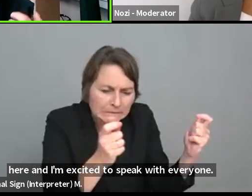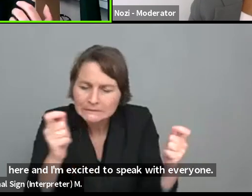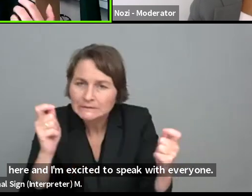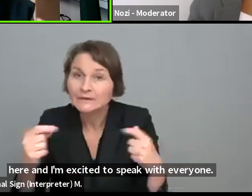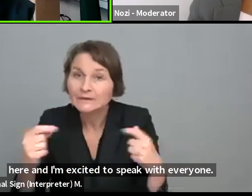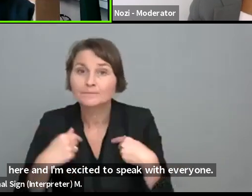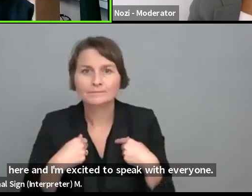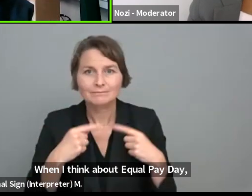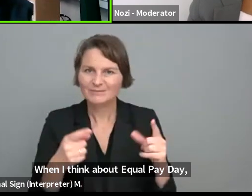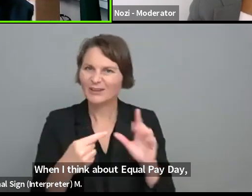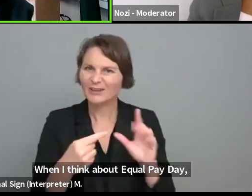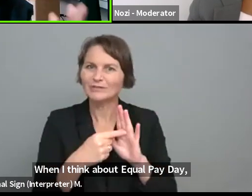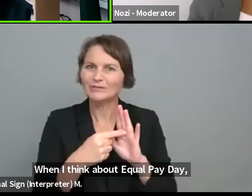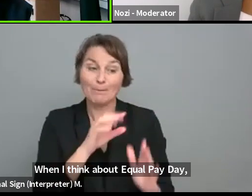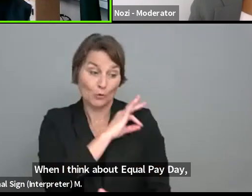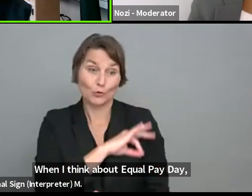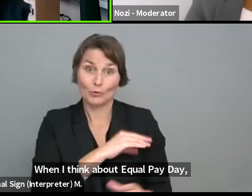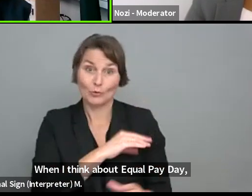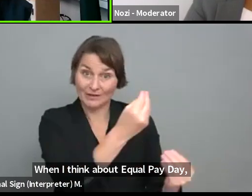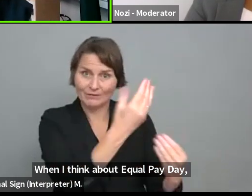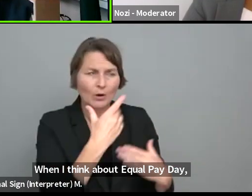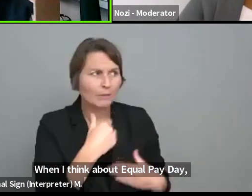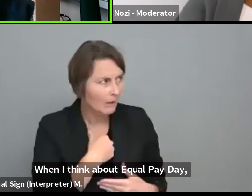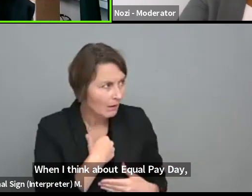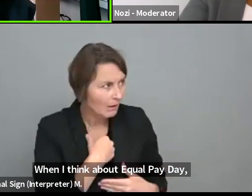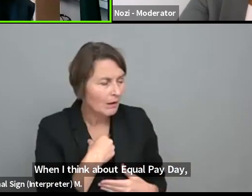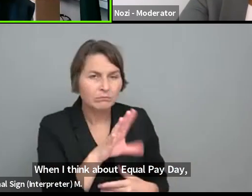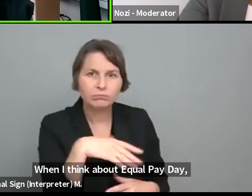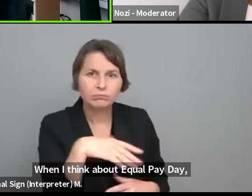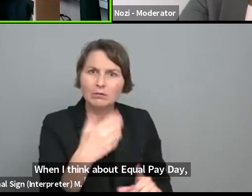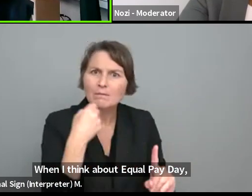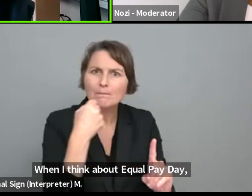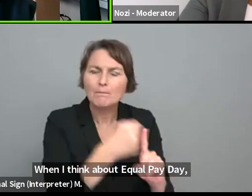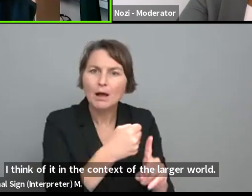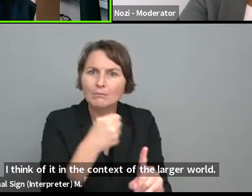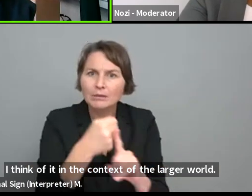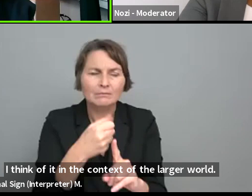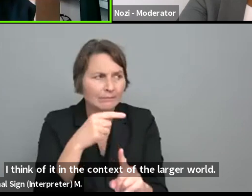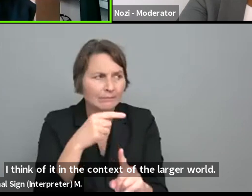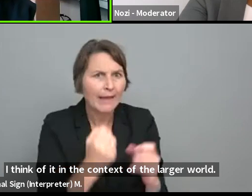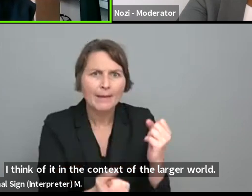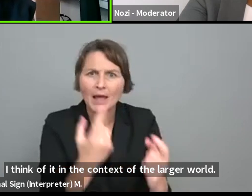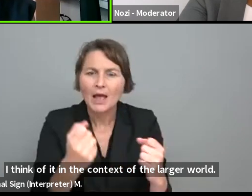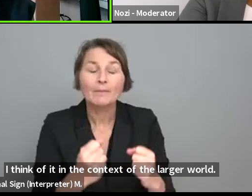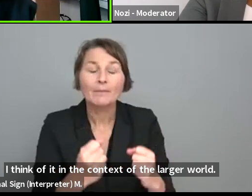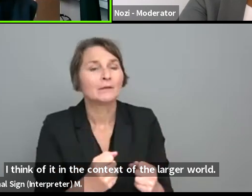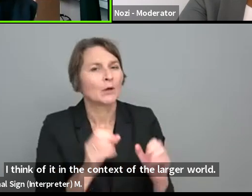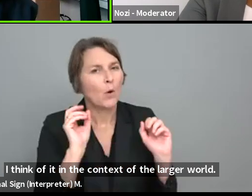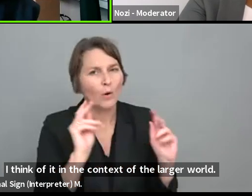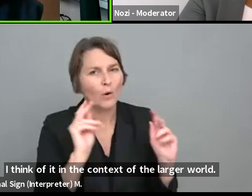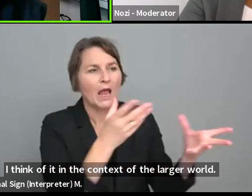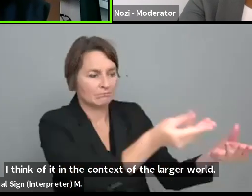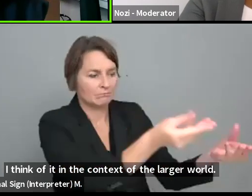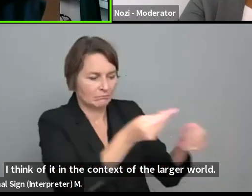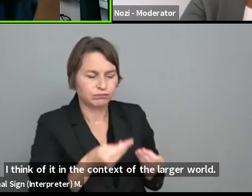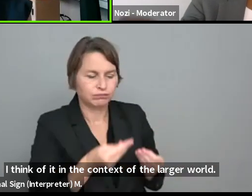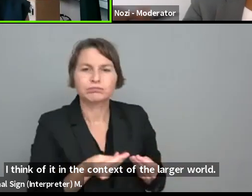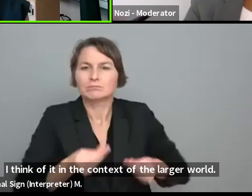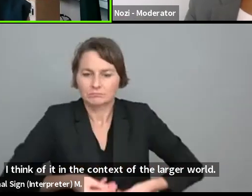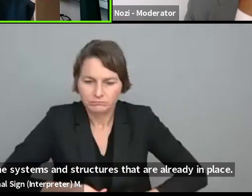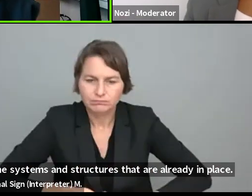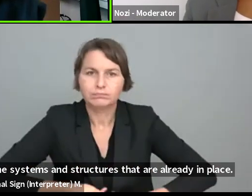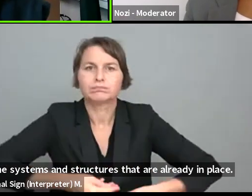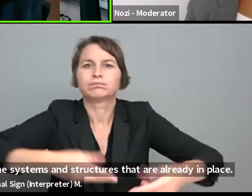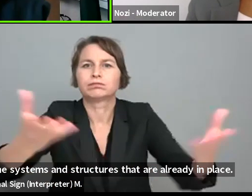implications. And I just felt I have to put this out in public. Let a judge panel decide what is fair here.